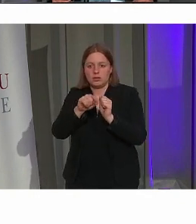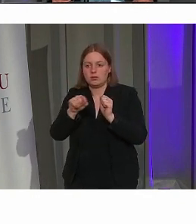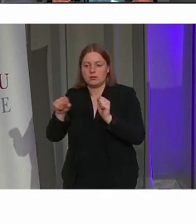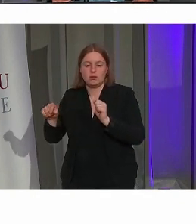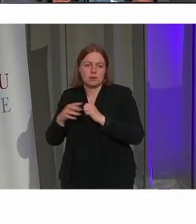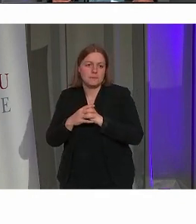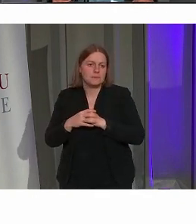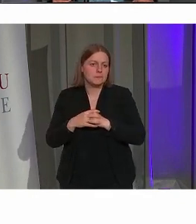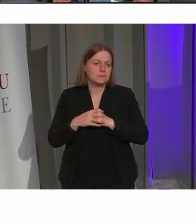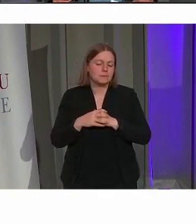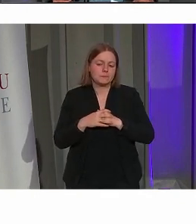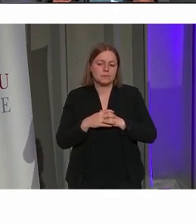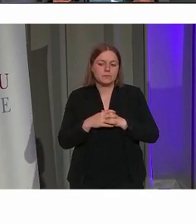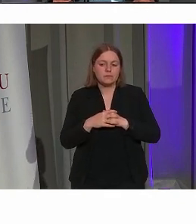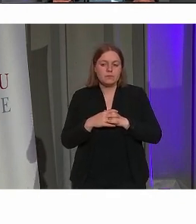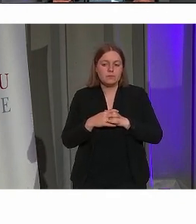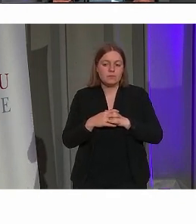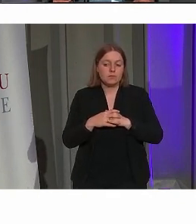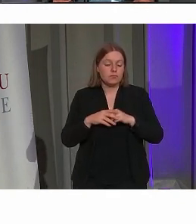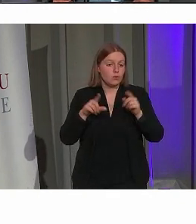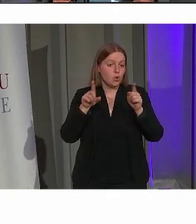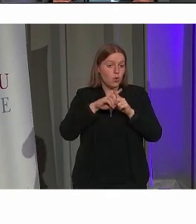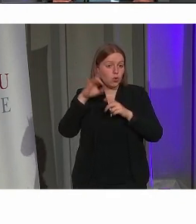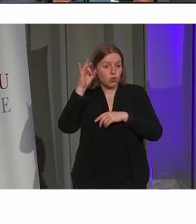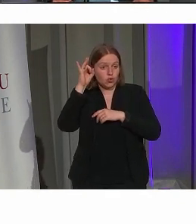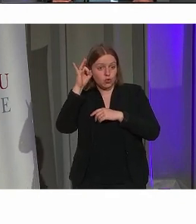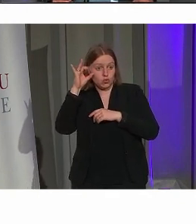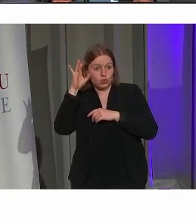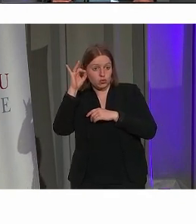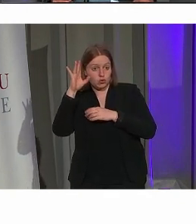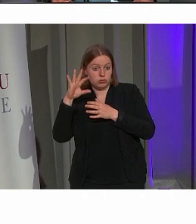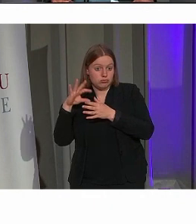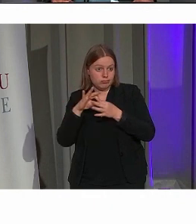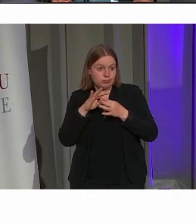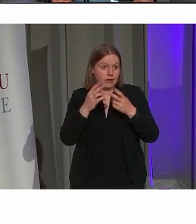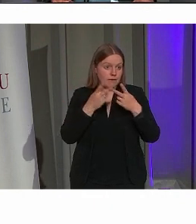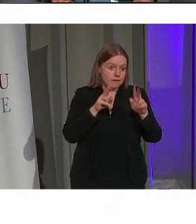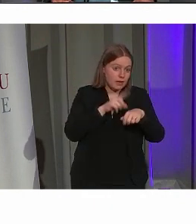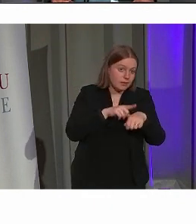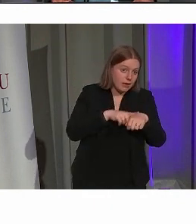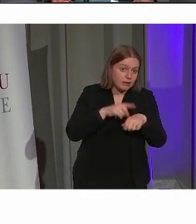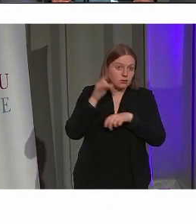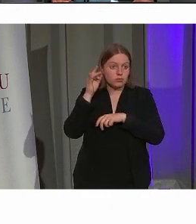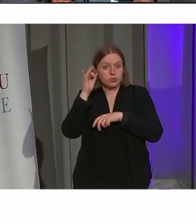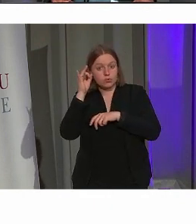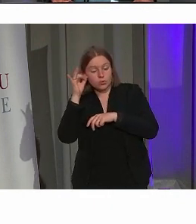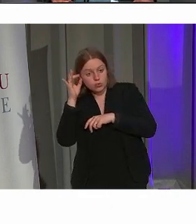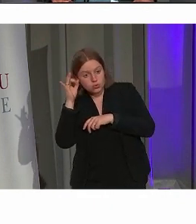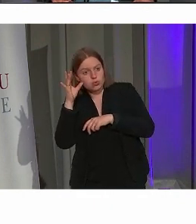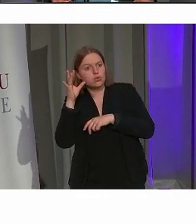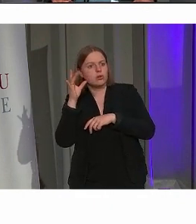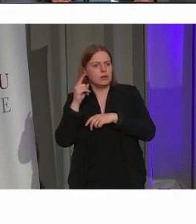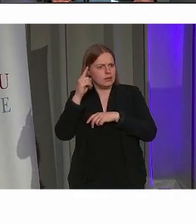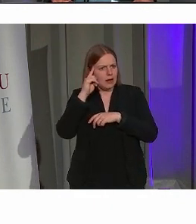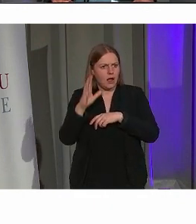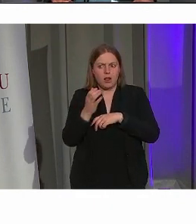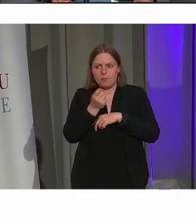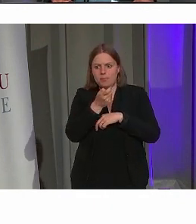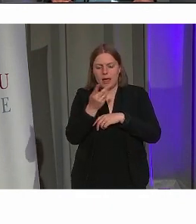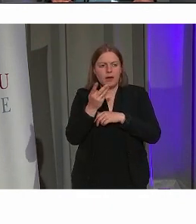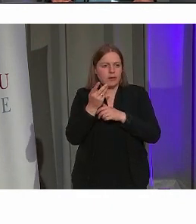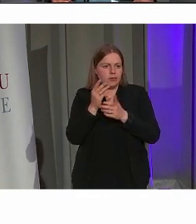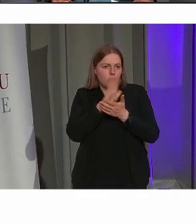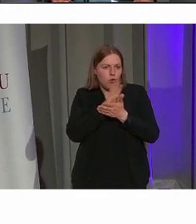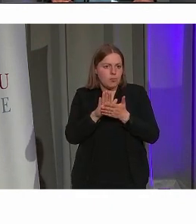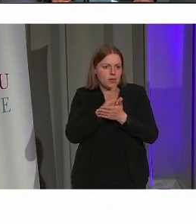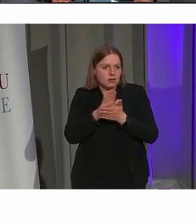from there onwards you will find the important sites. Also, culture is part of this, spare time